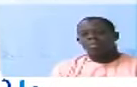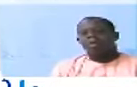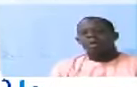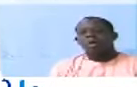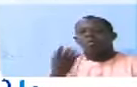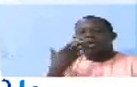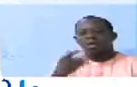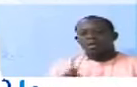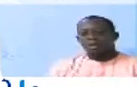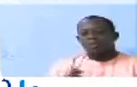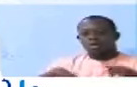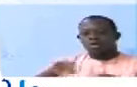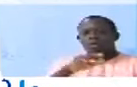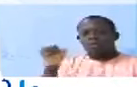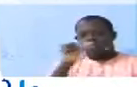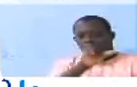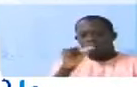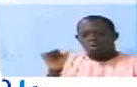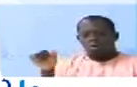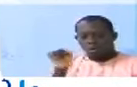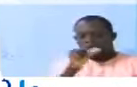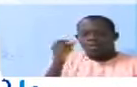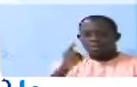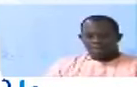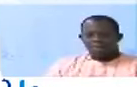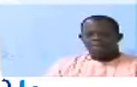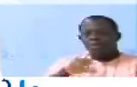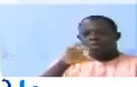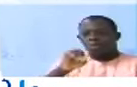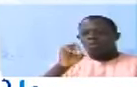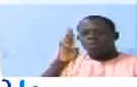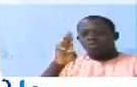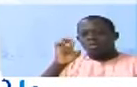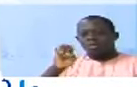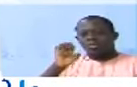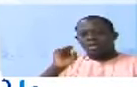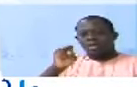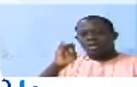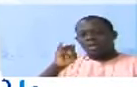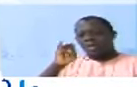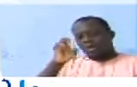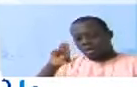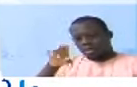When they came back at another time, Hussein Njai and MC Cham